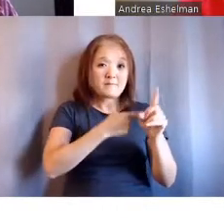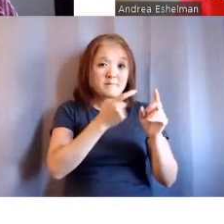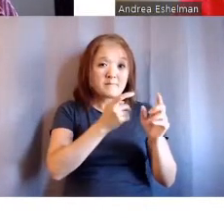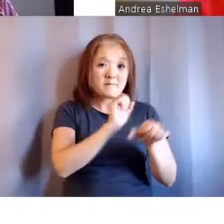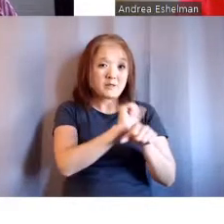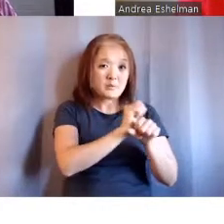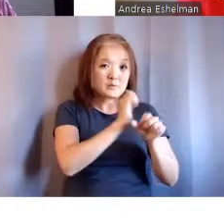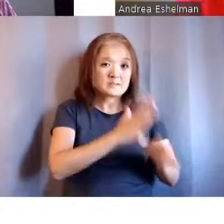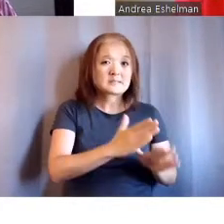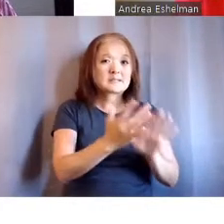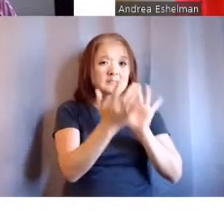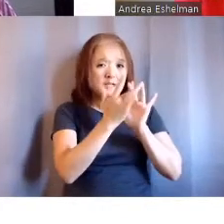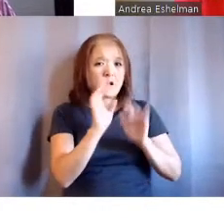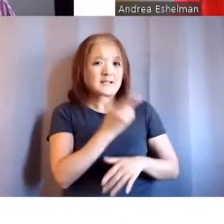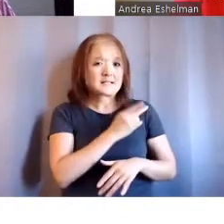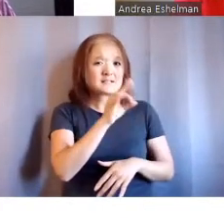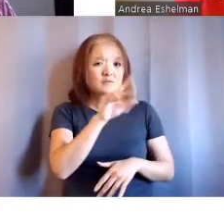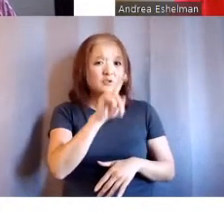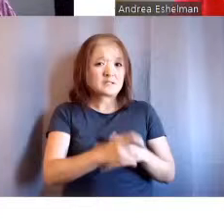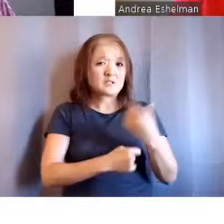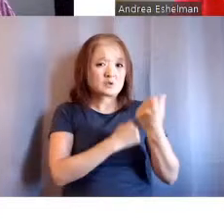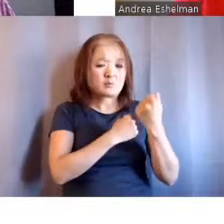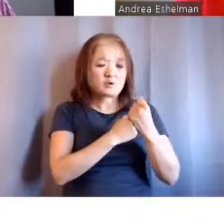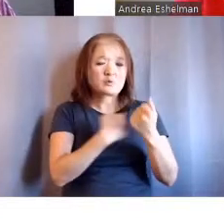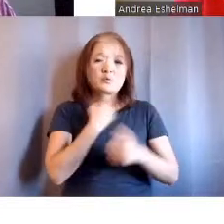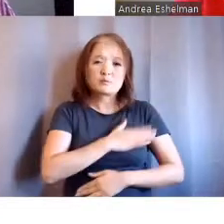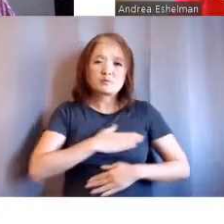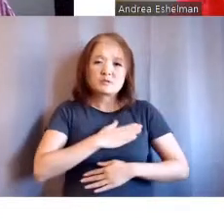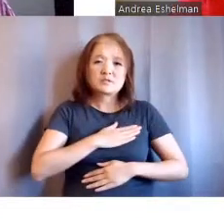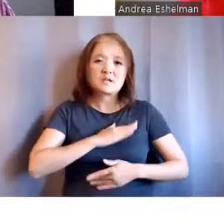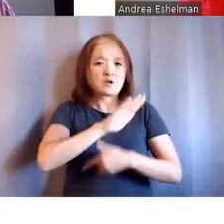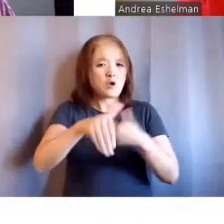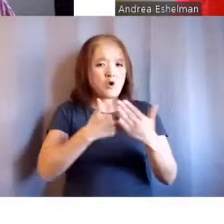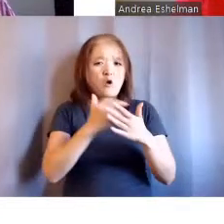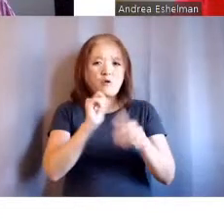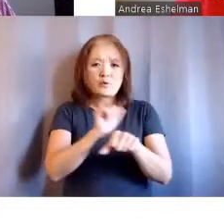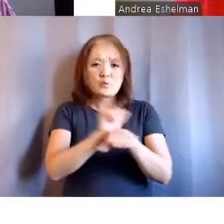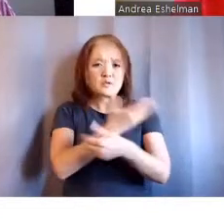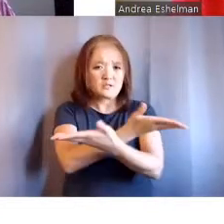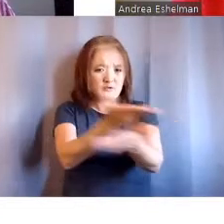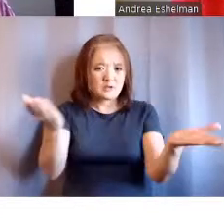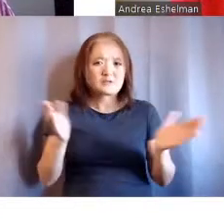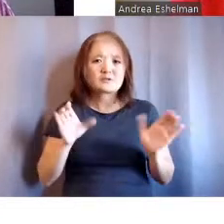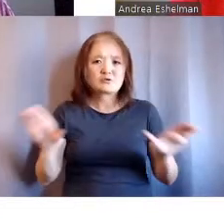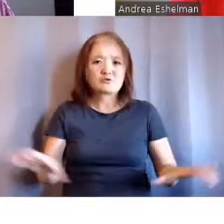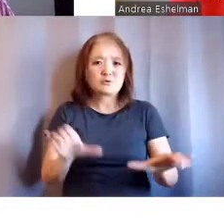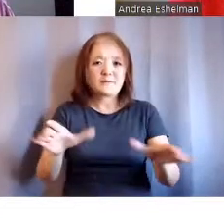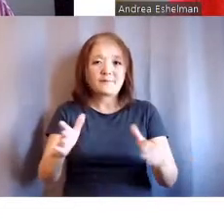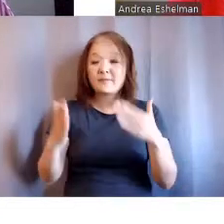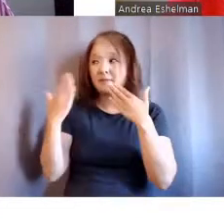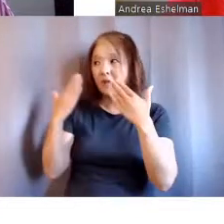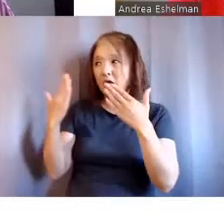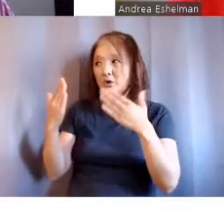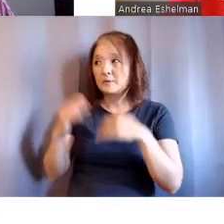us if you need support. We appreciate all the work that you folks do. Thank you.